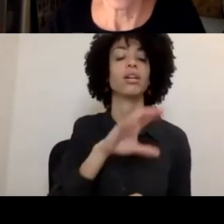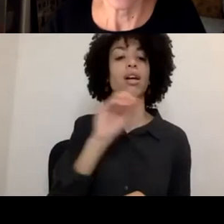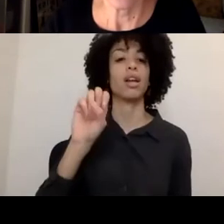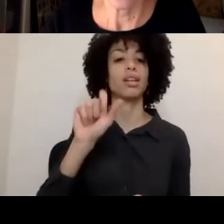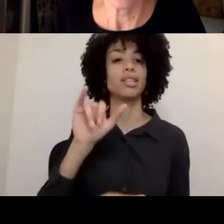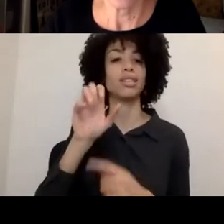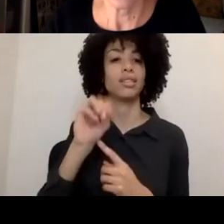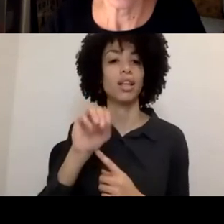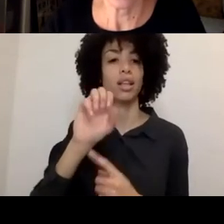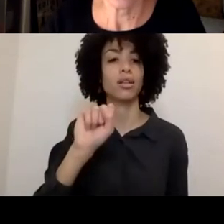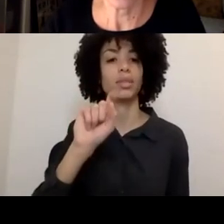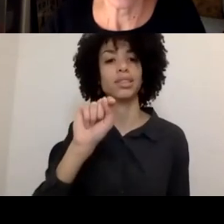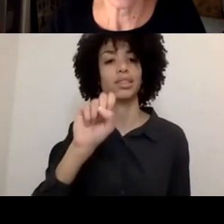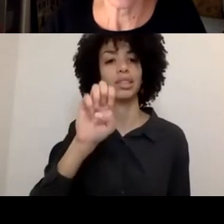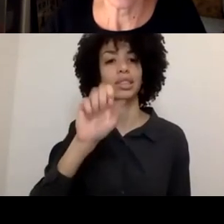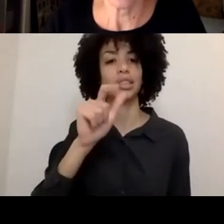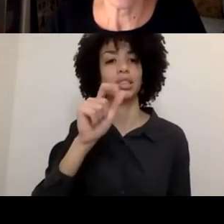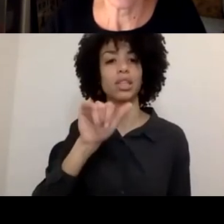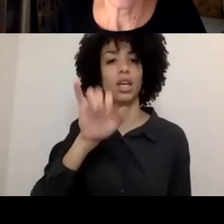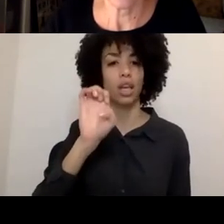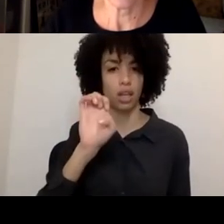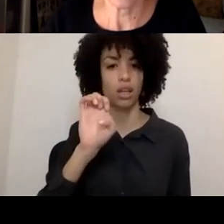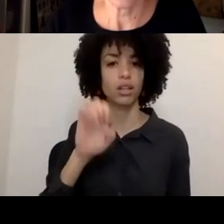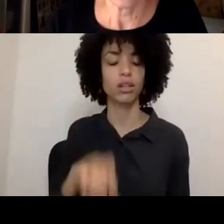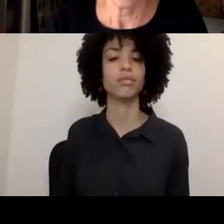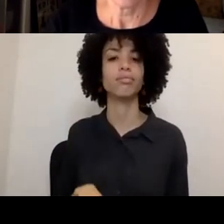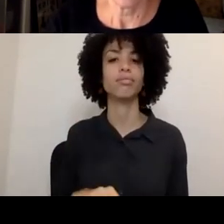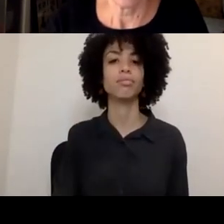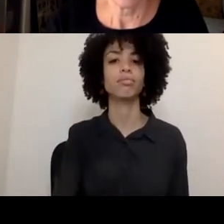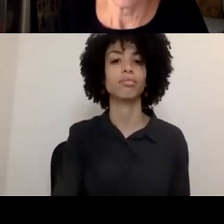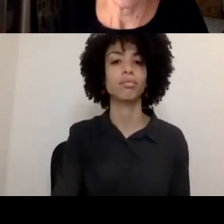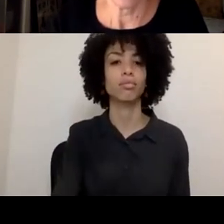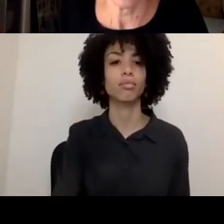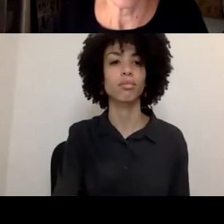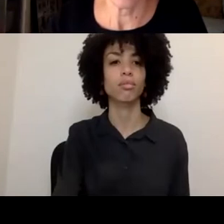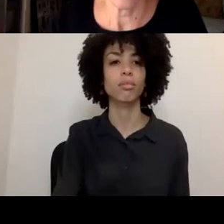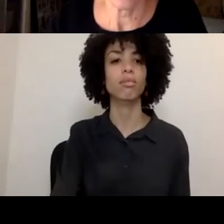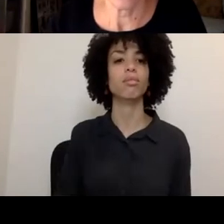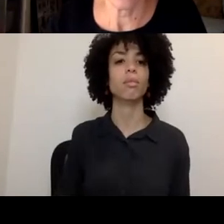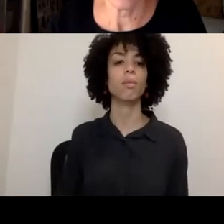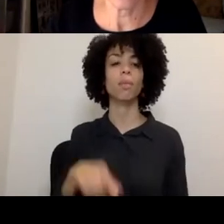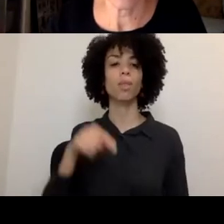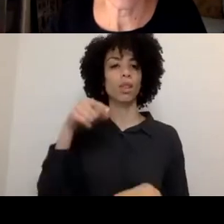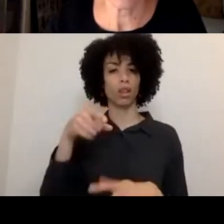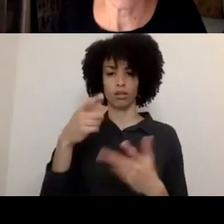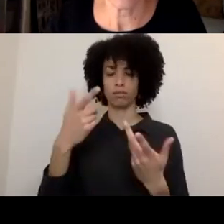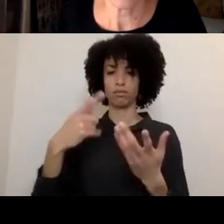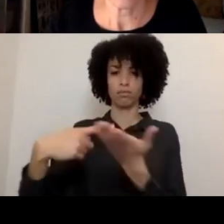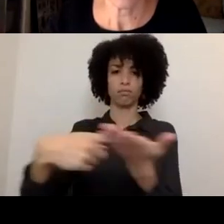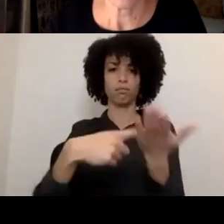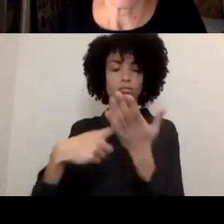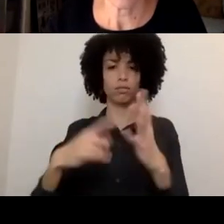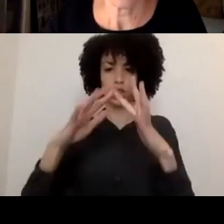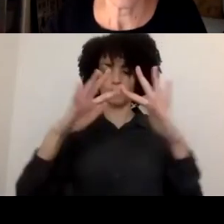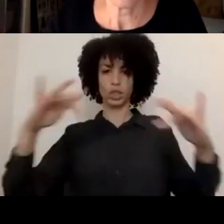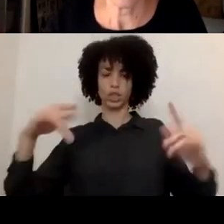from the Nathan Cummings Foundation. This conversation has been conceived to question who diversity serves and how diversity in the arts can truly be